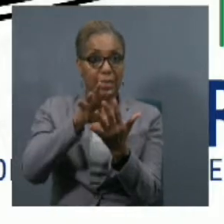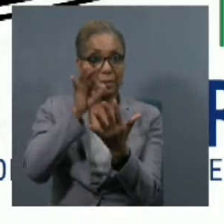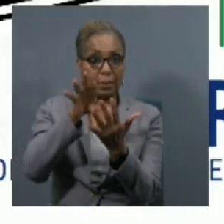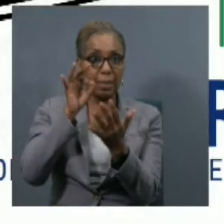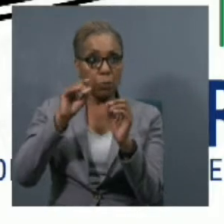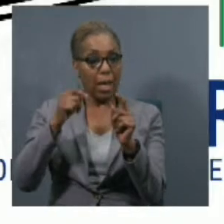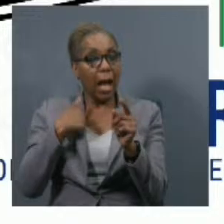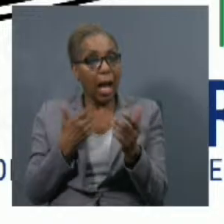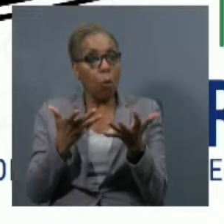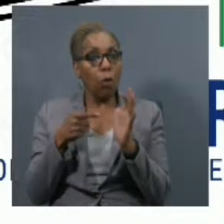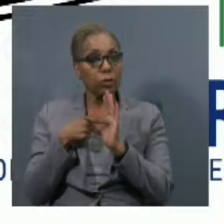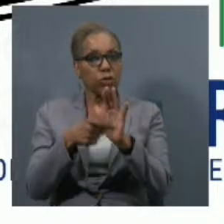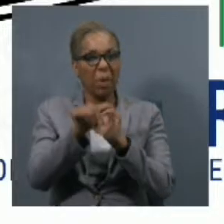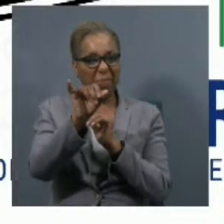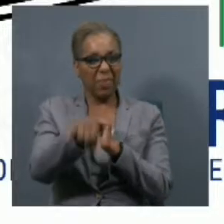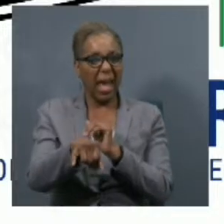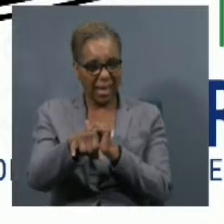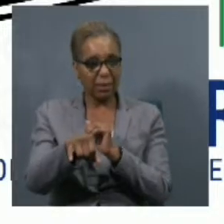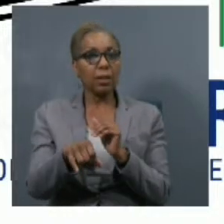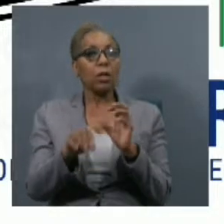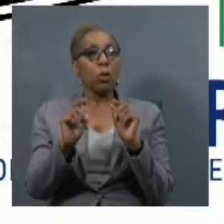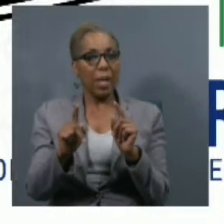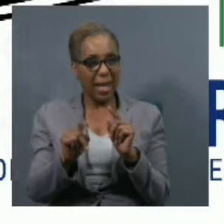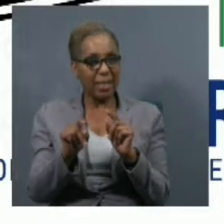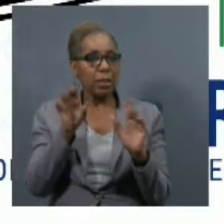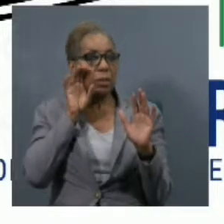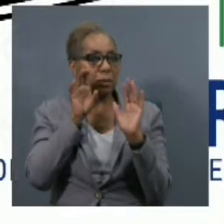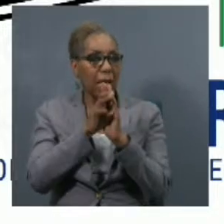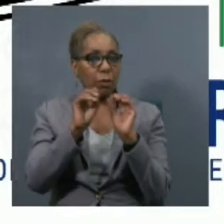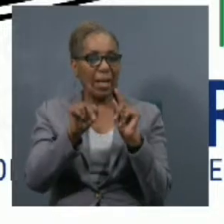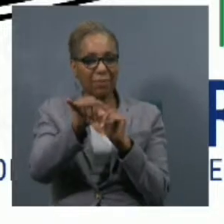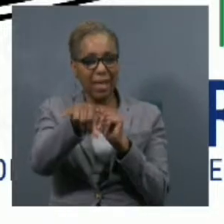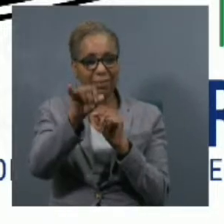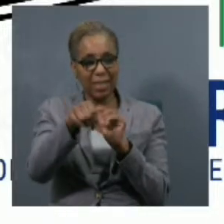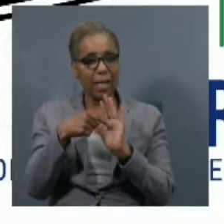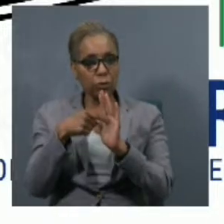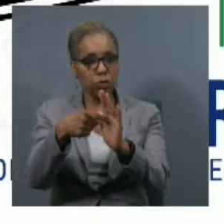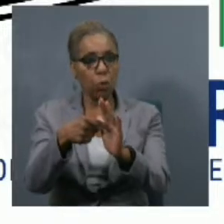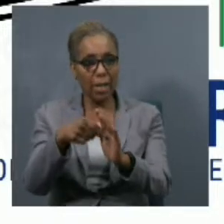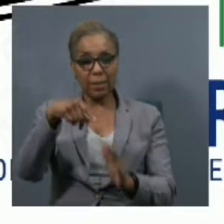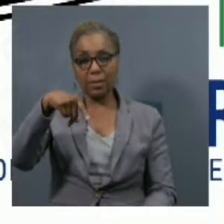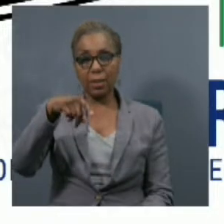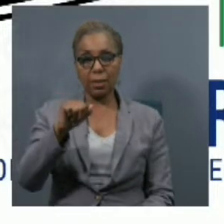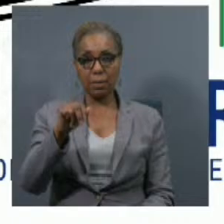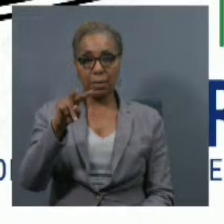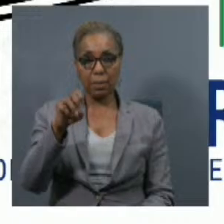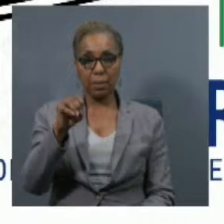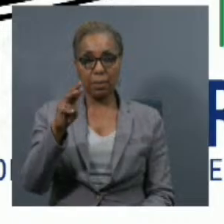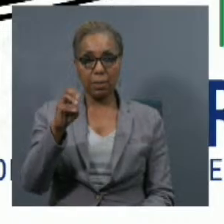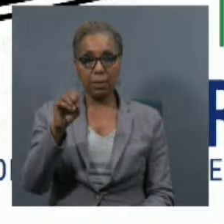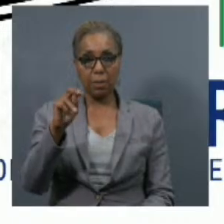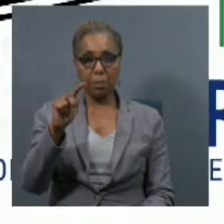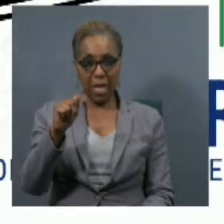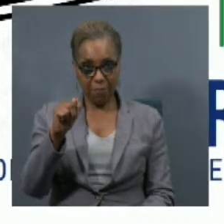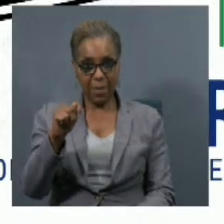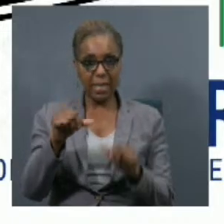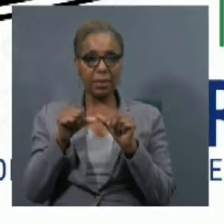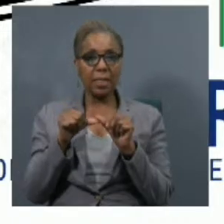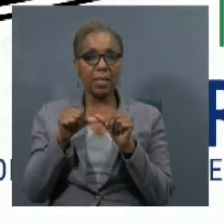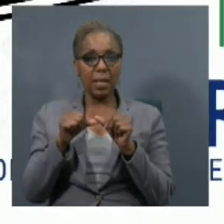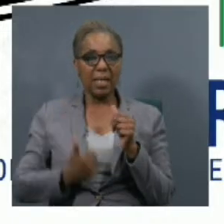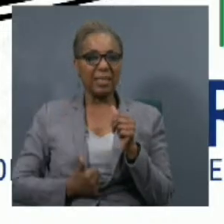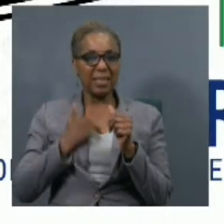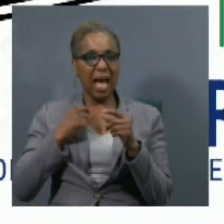show you this slide. This is basically showing you the pavement life cycle. So when you have a new street,